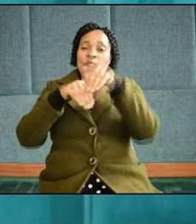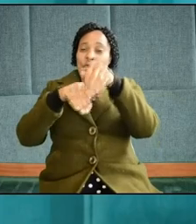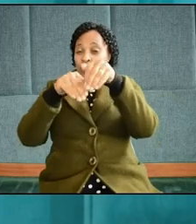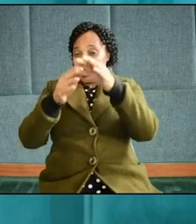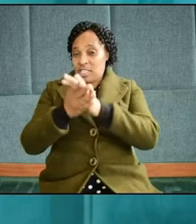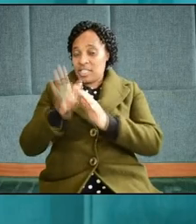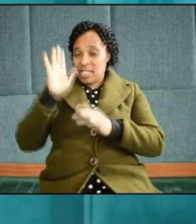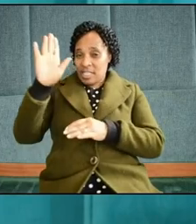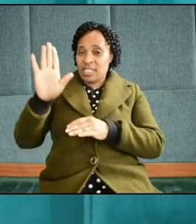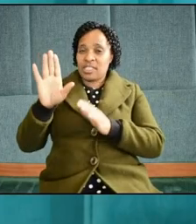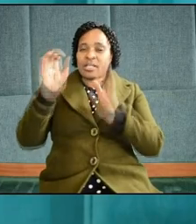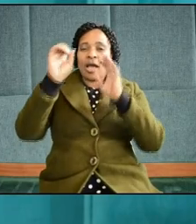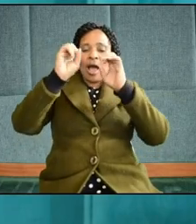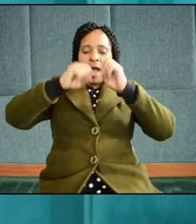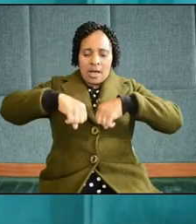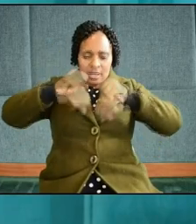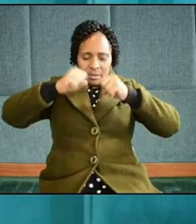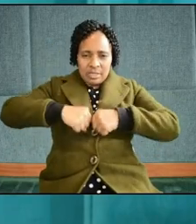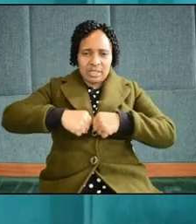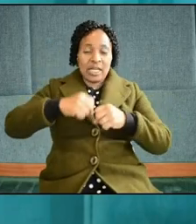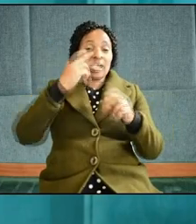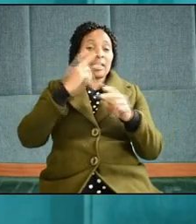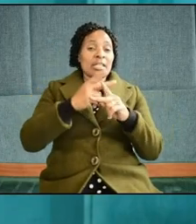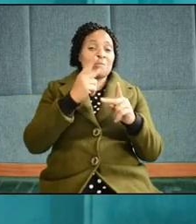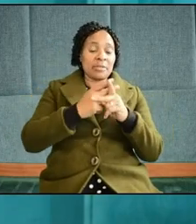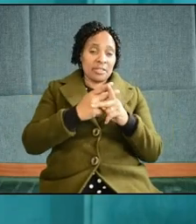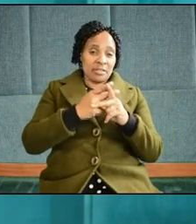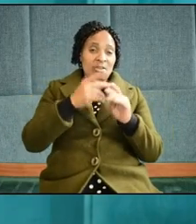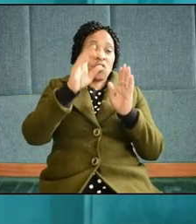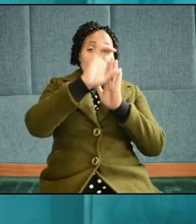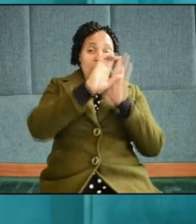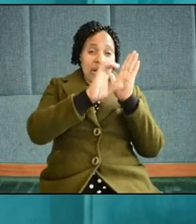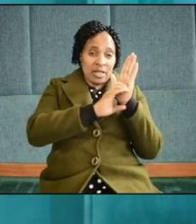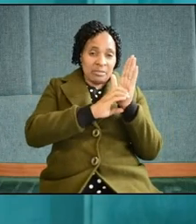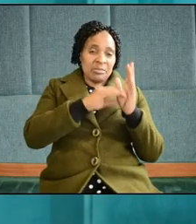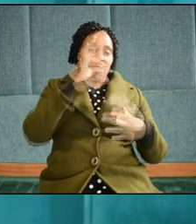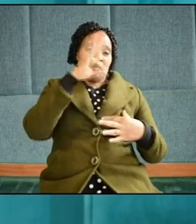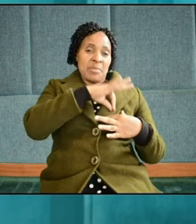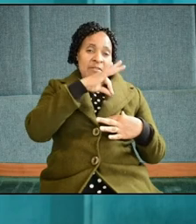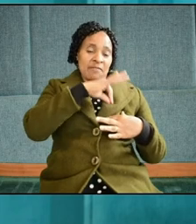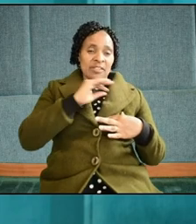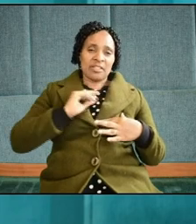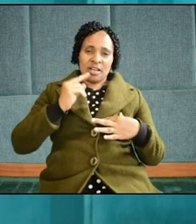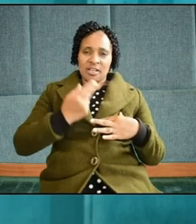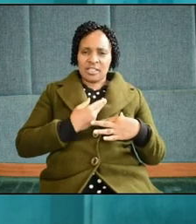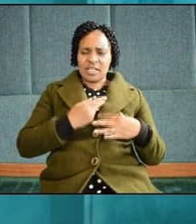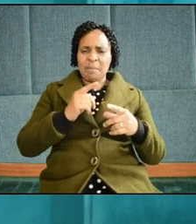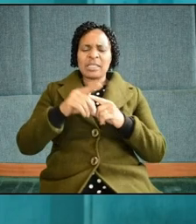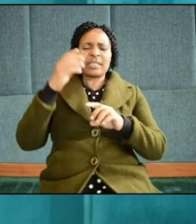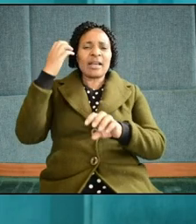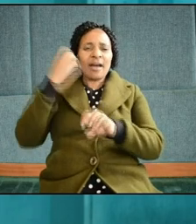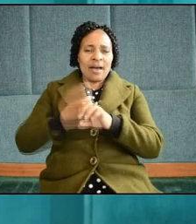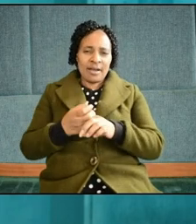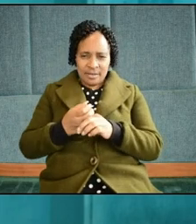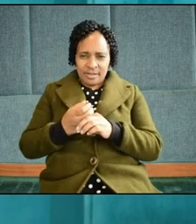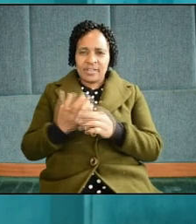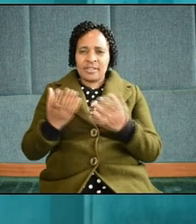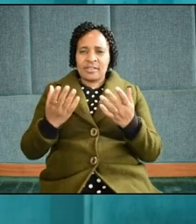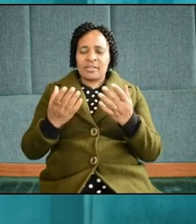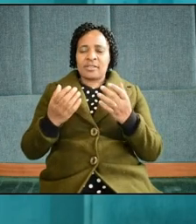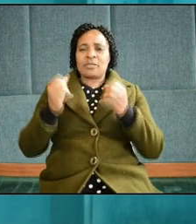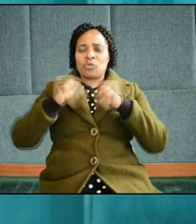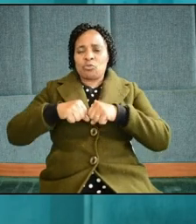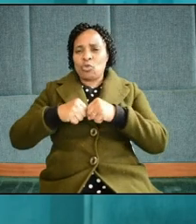his command, like keeping God's commandments, benefits us. And the difficulties that fill us with